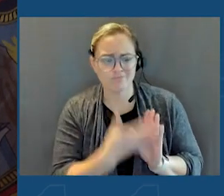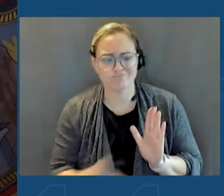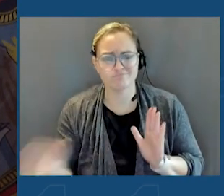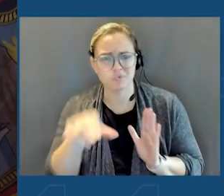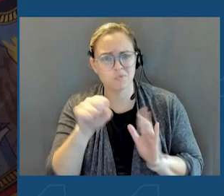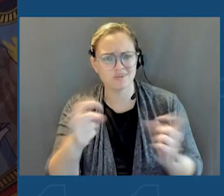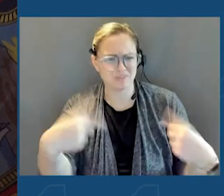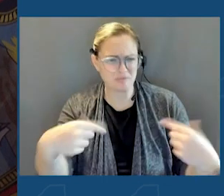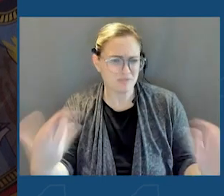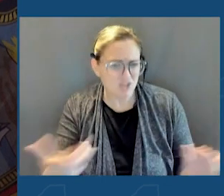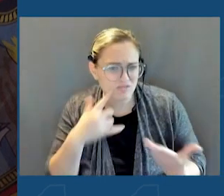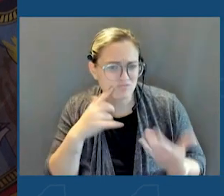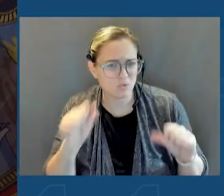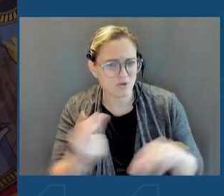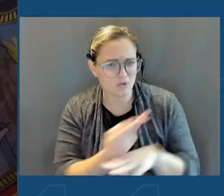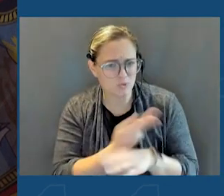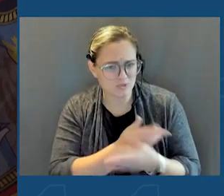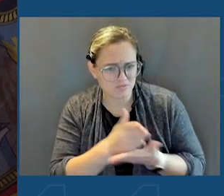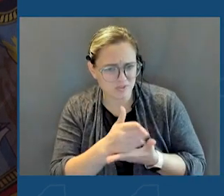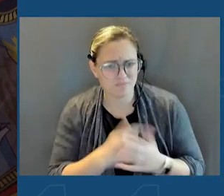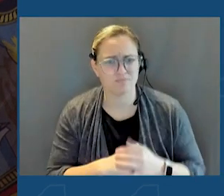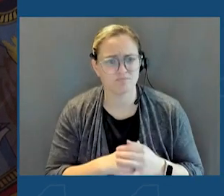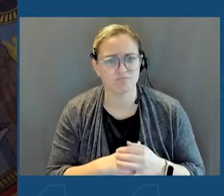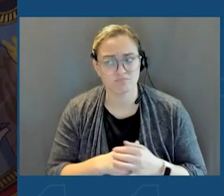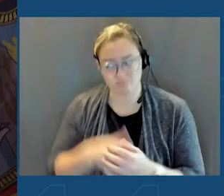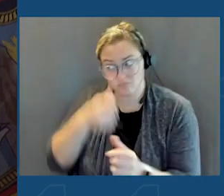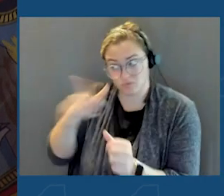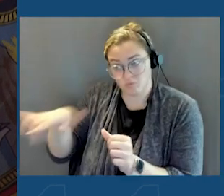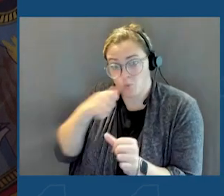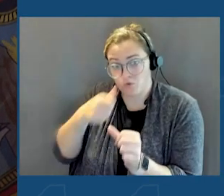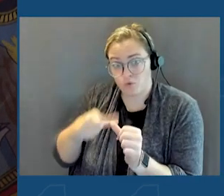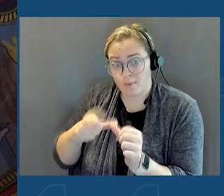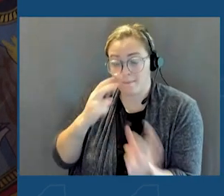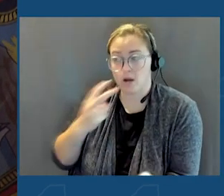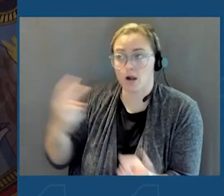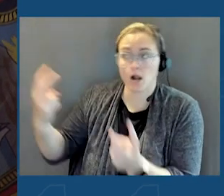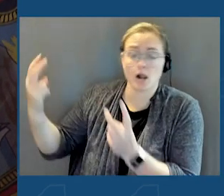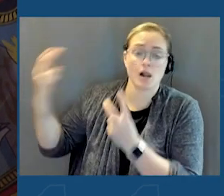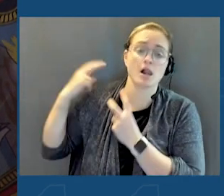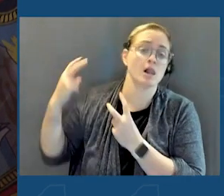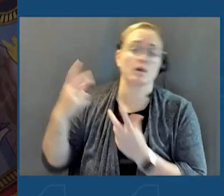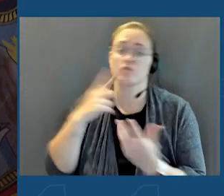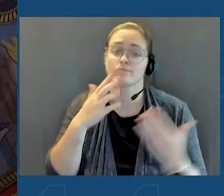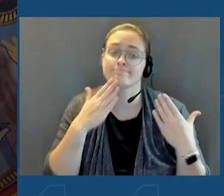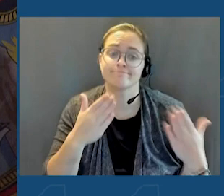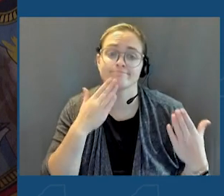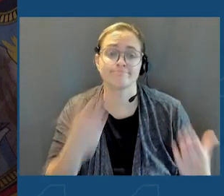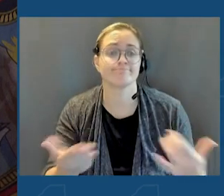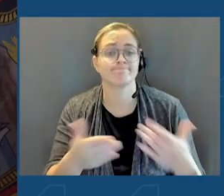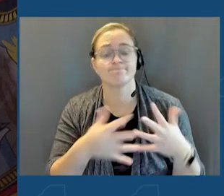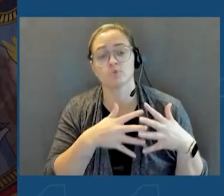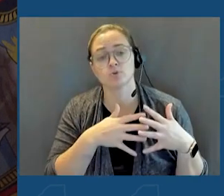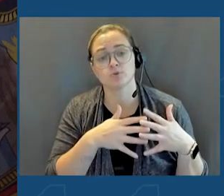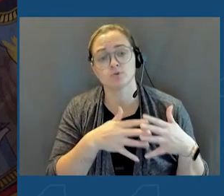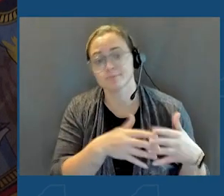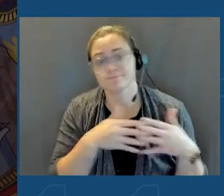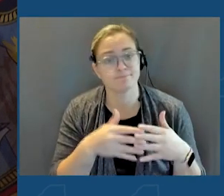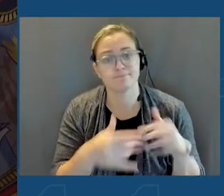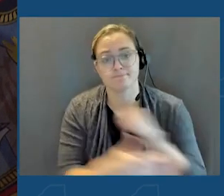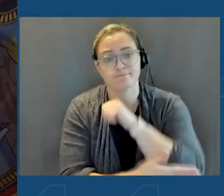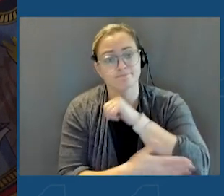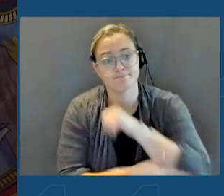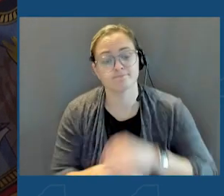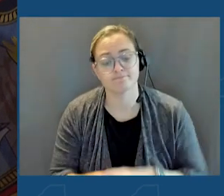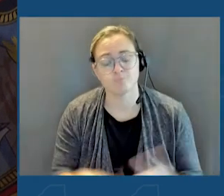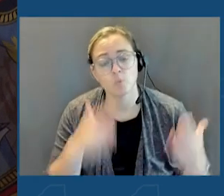country. And you'll be remembered for this legislation from a grateful nation. And I thank you for your leadership on this. Let's